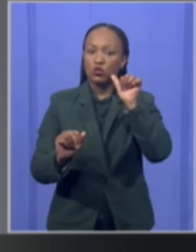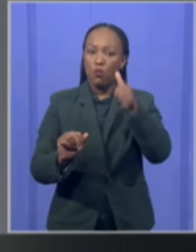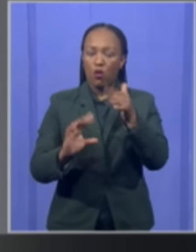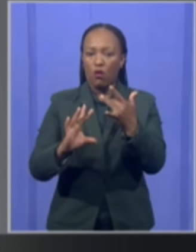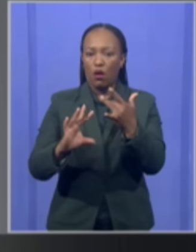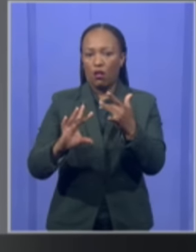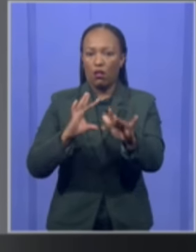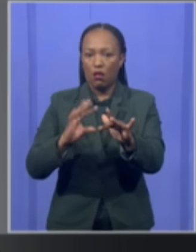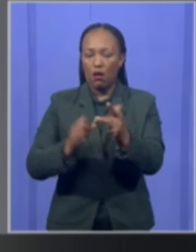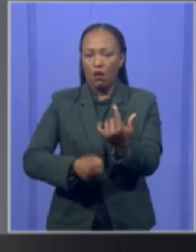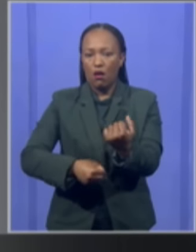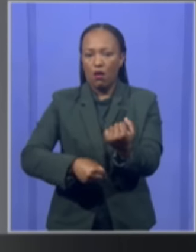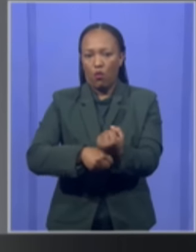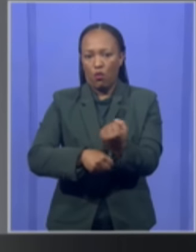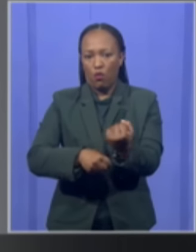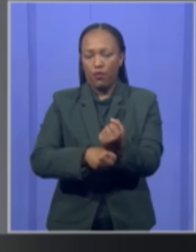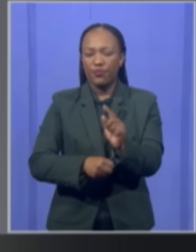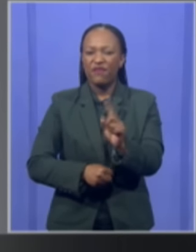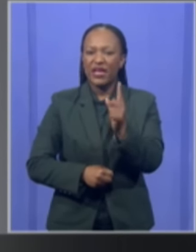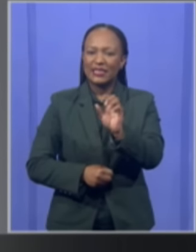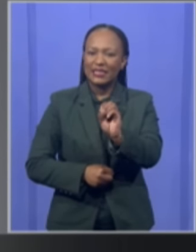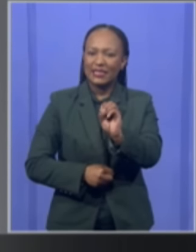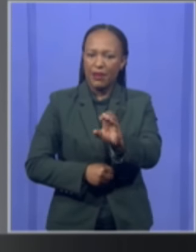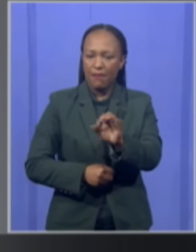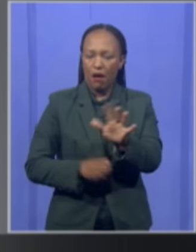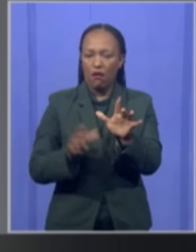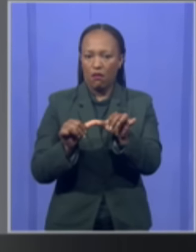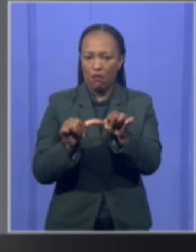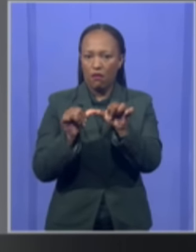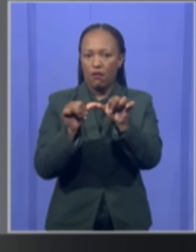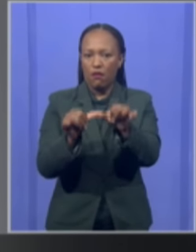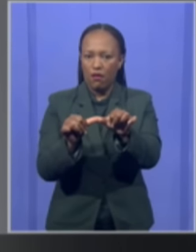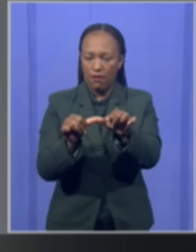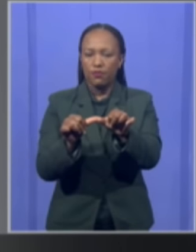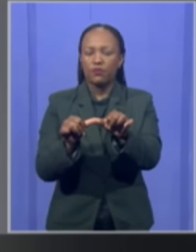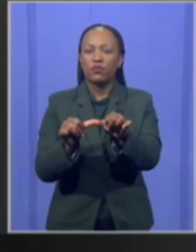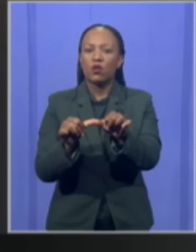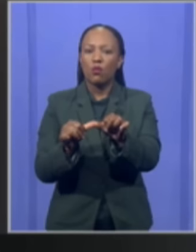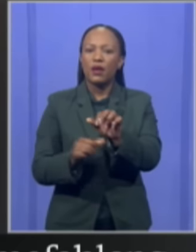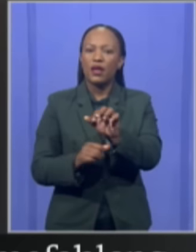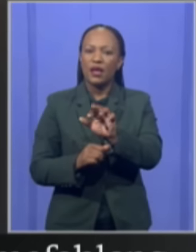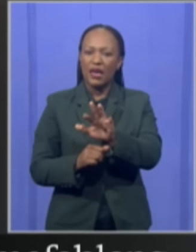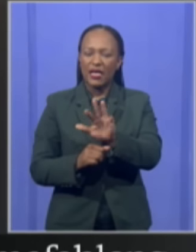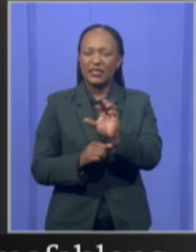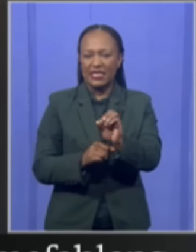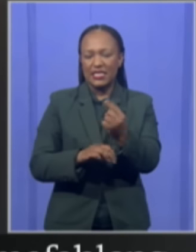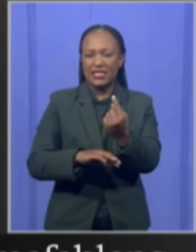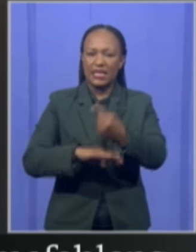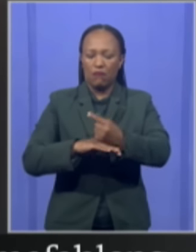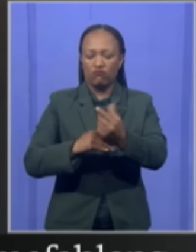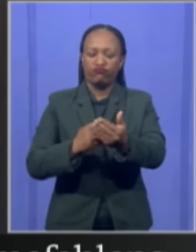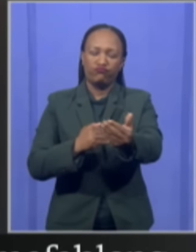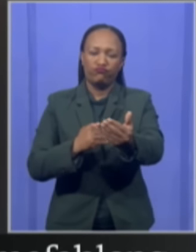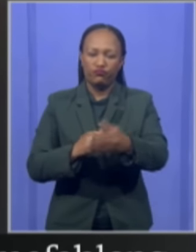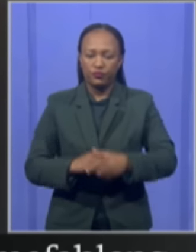on the 1st of September. That it be given a 90-day period. My understanding was that,